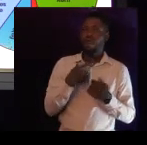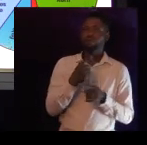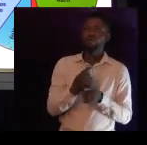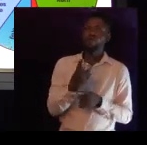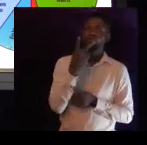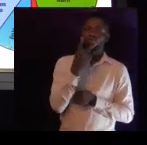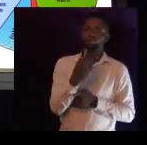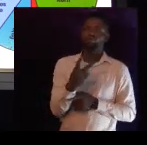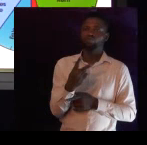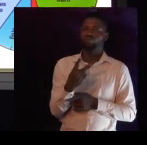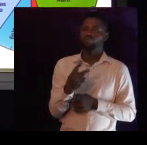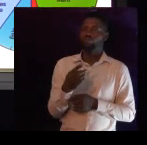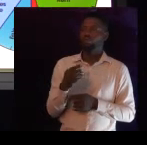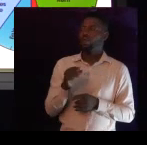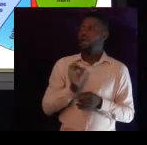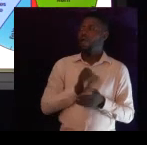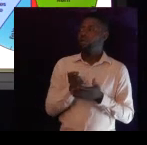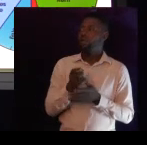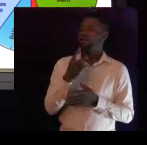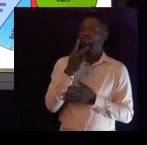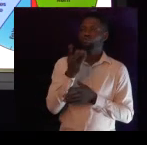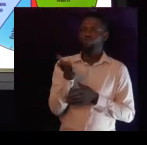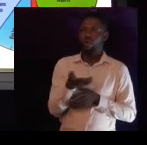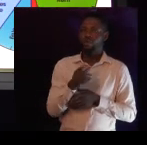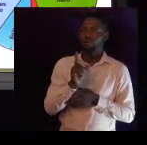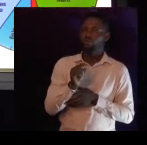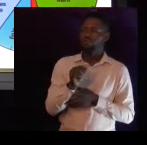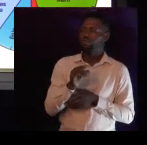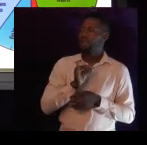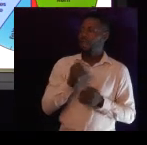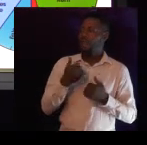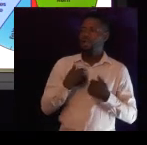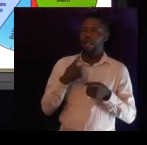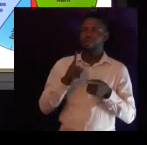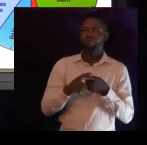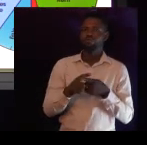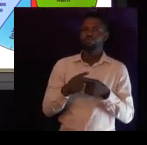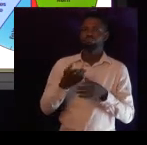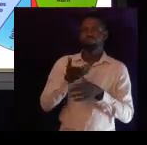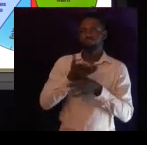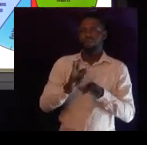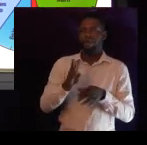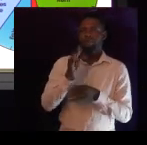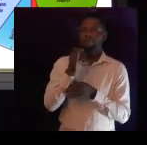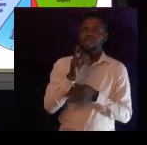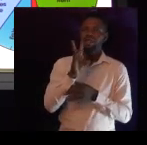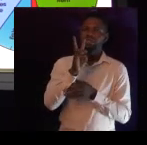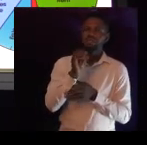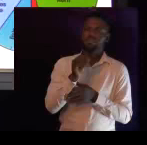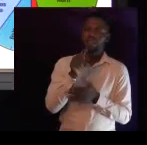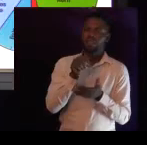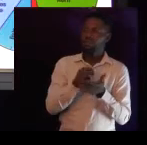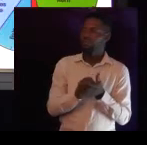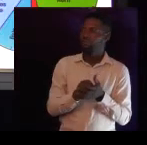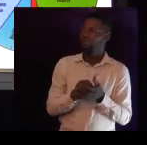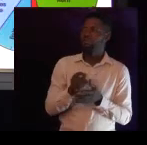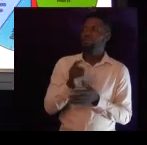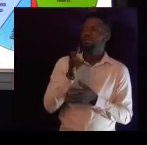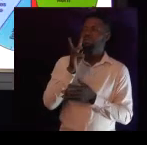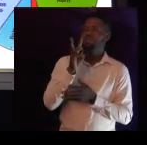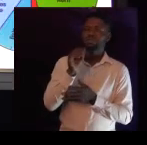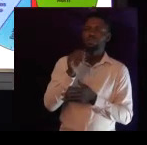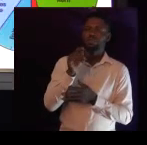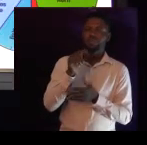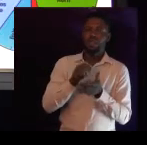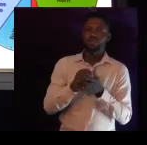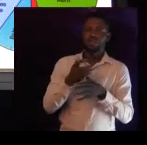2 spaces out of 20. So I write that 2 all over 20. Then I have to scale it up by 60,000. It's the same thing as saying